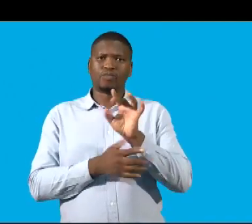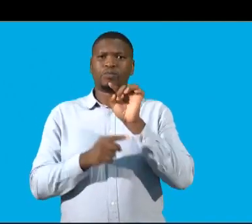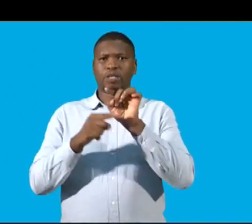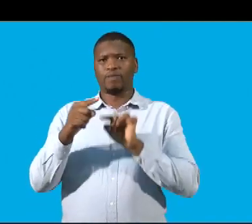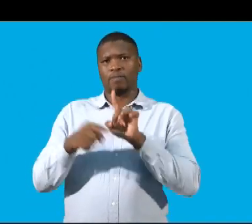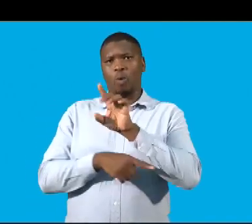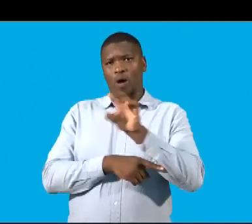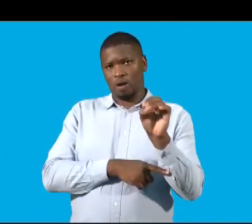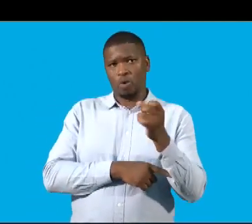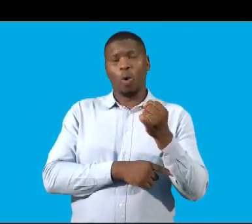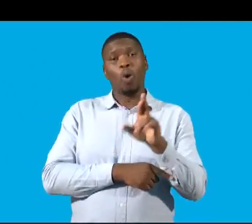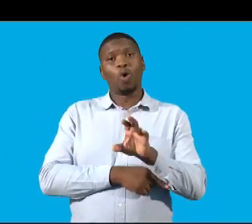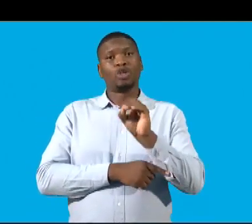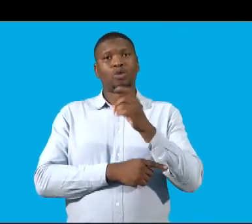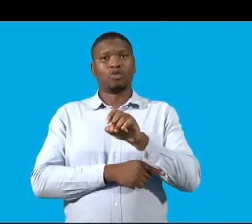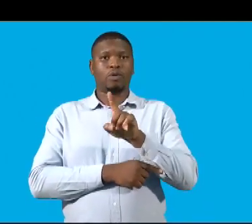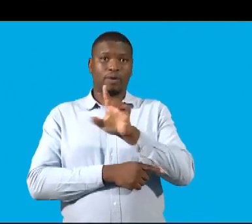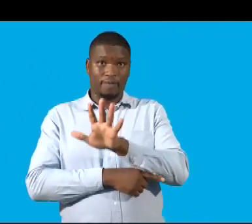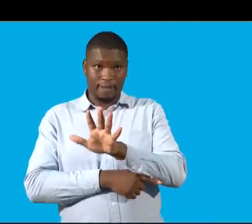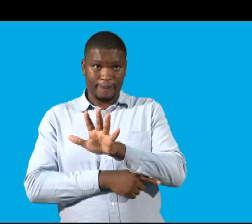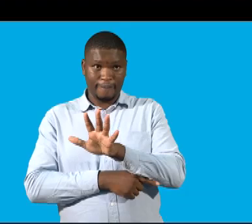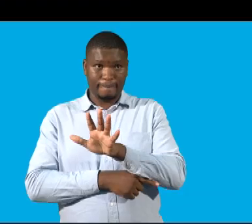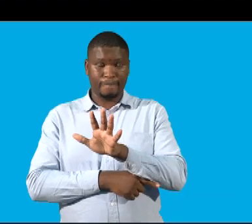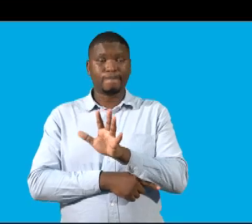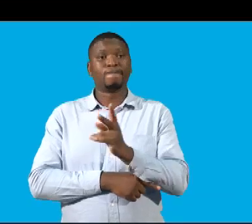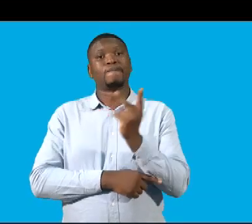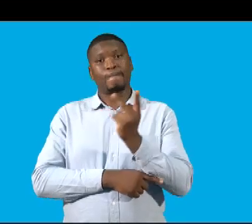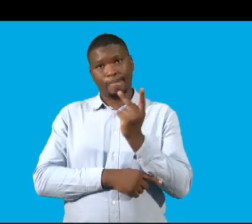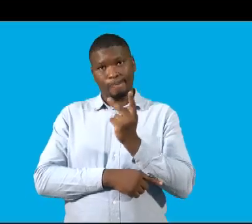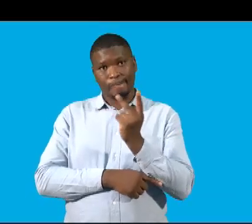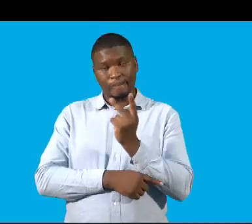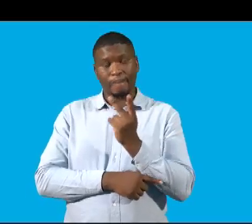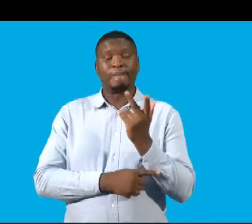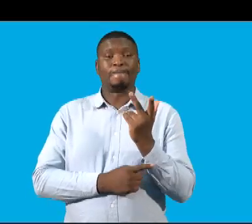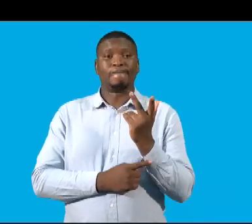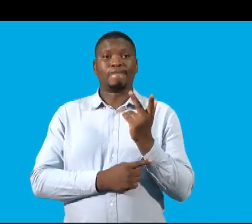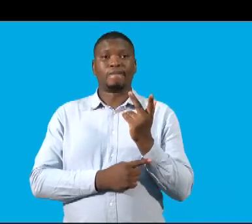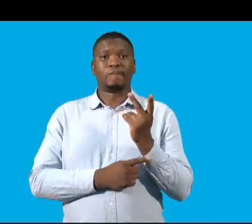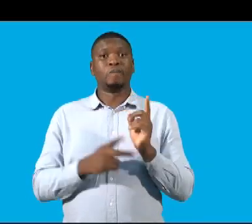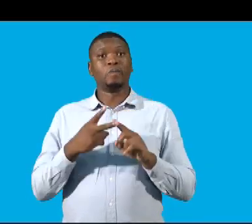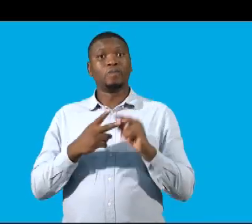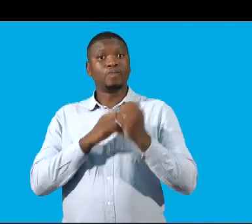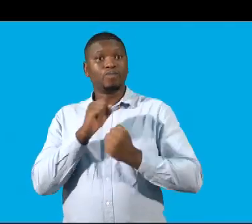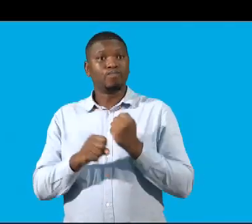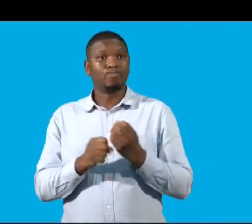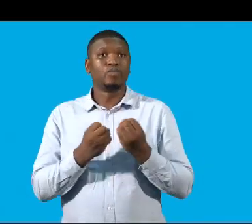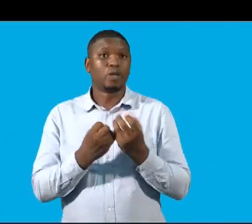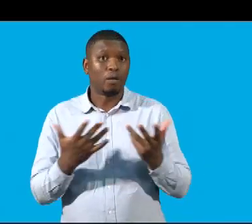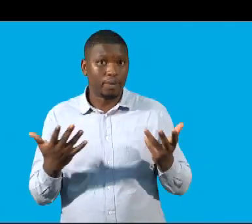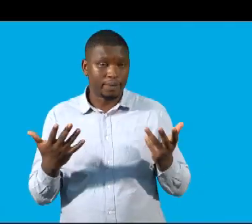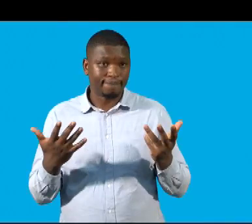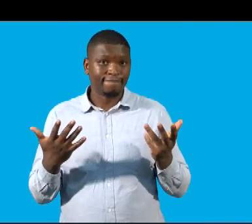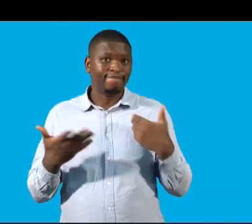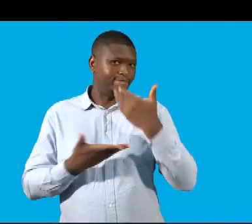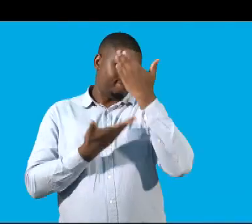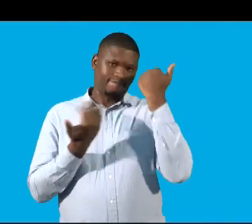15 divided by 100, or that is 0.15, and then that is also the number of